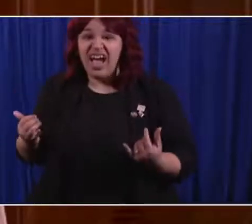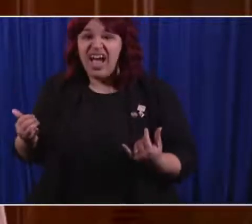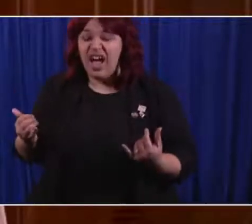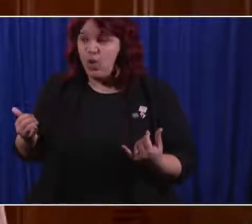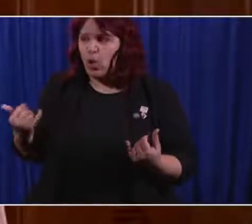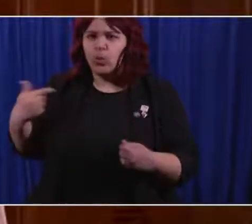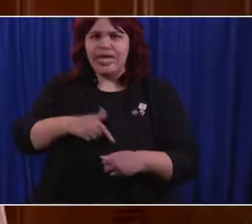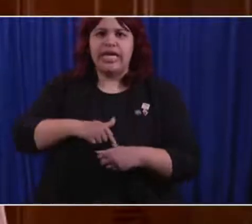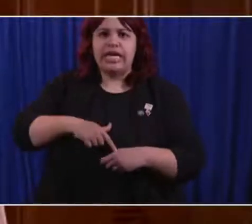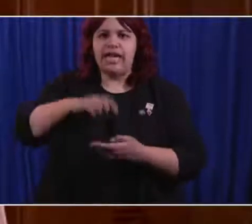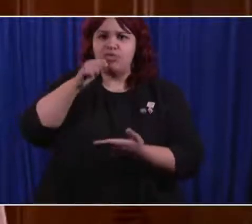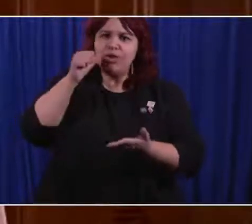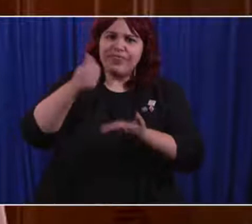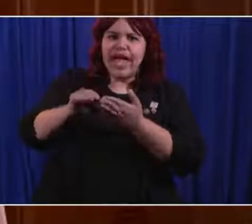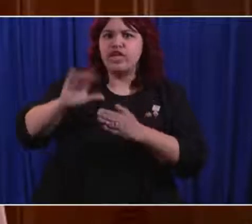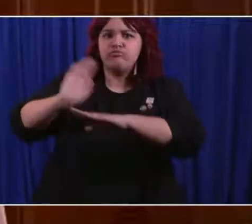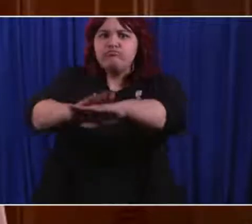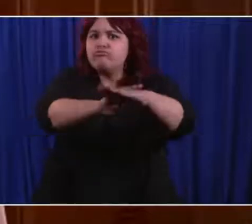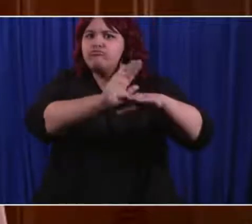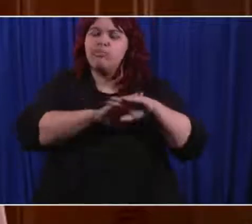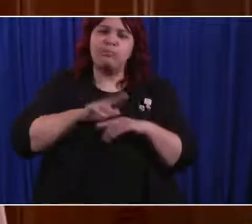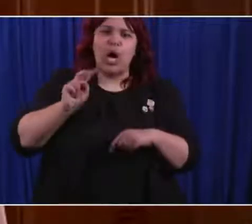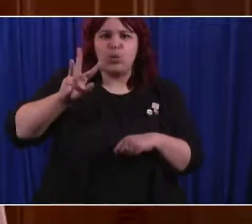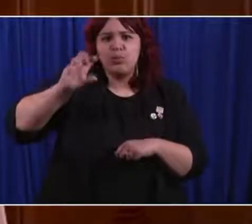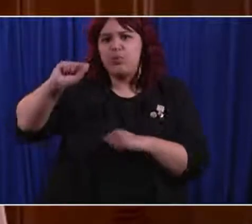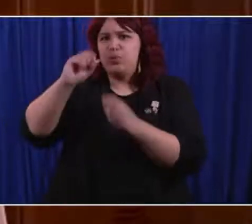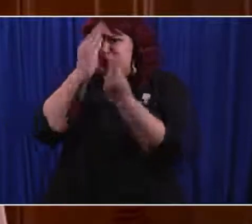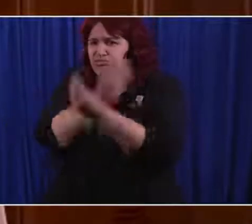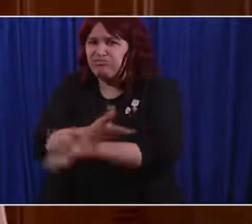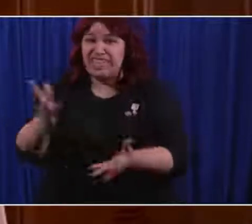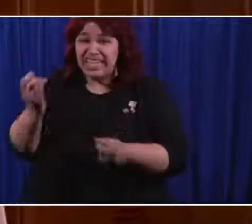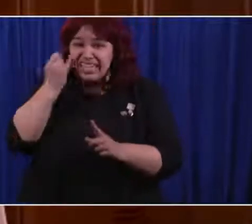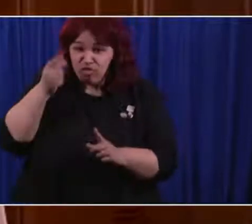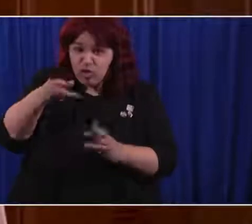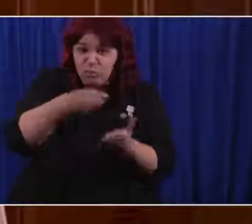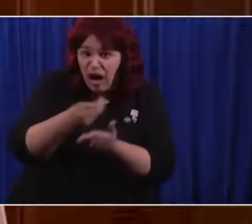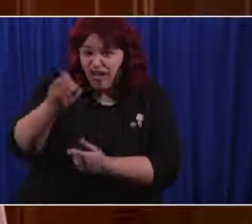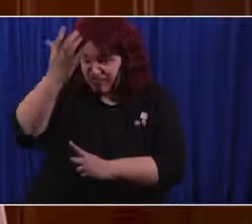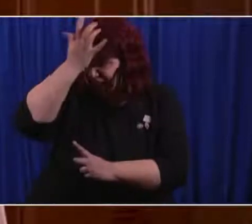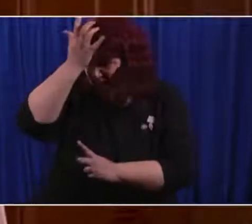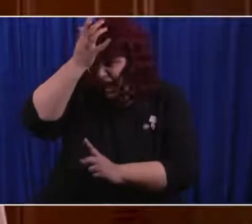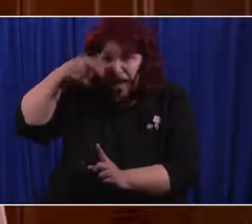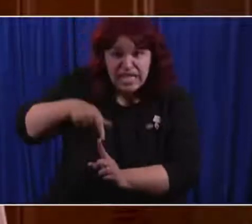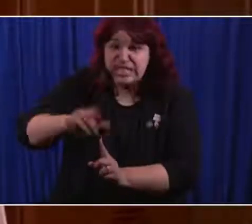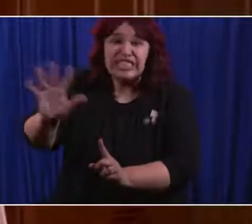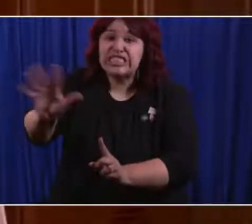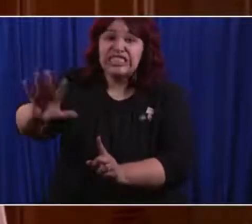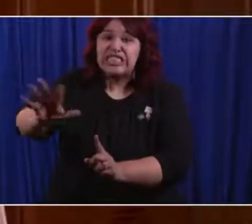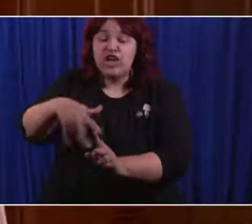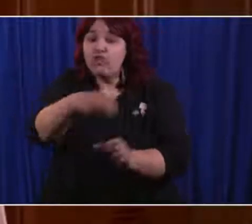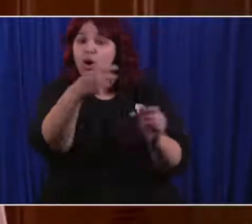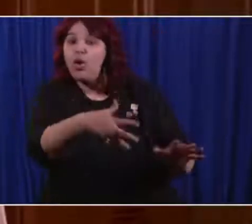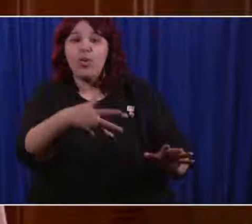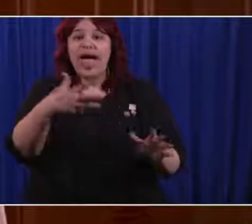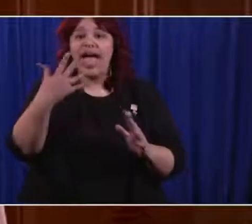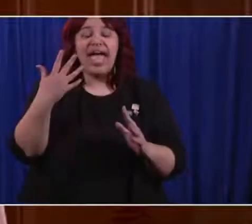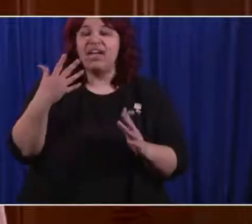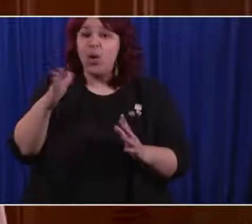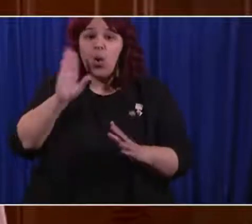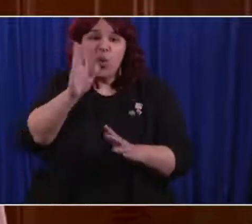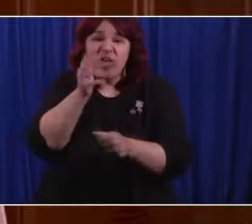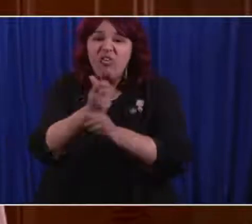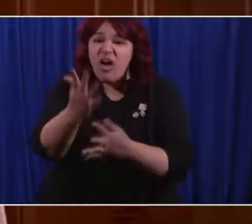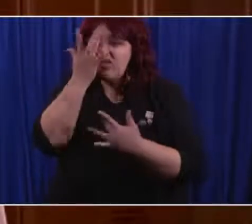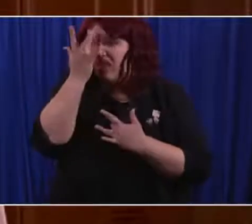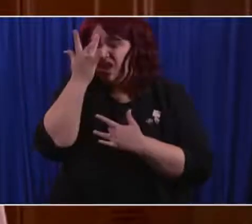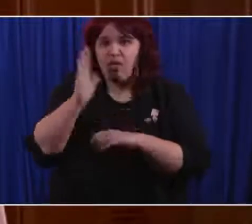who's got it, needs to do certain things. Any restaurant, any place, any grocery store, any place else. That would be a